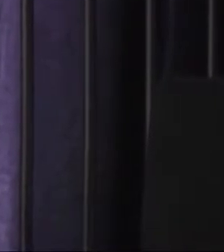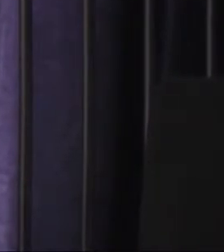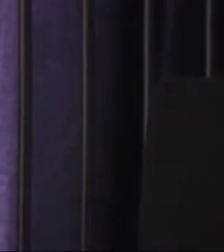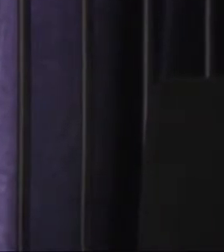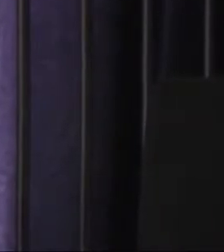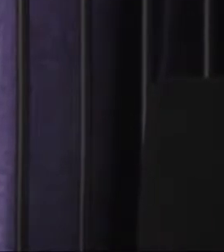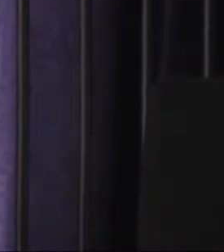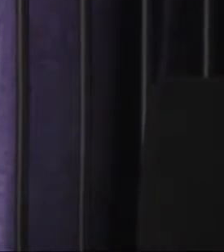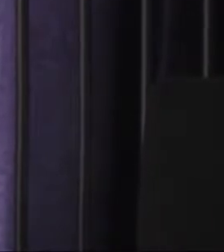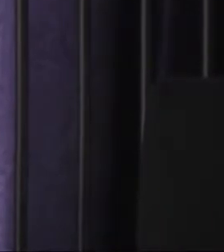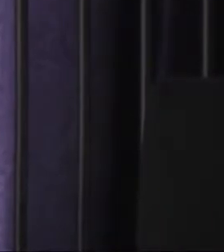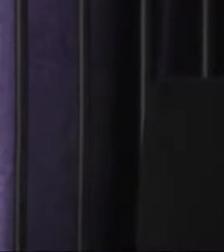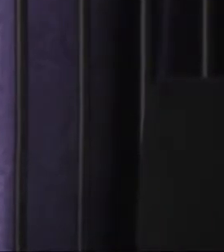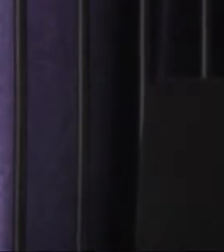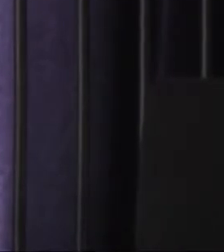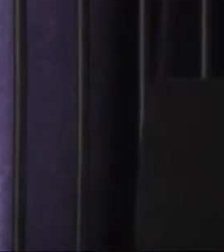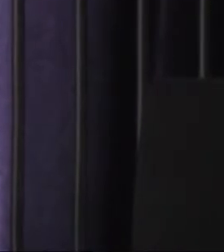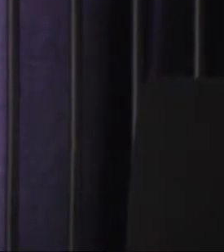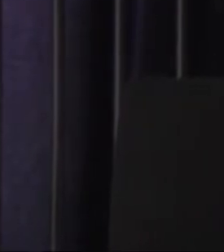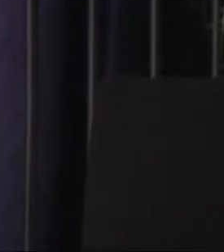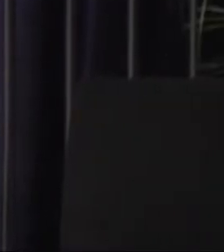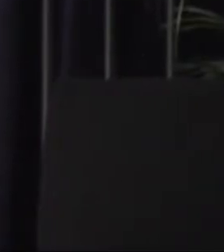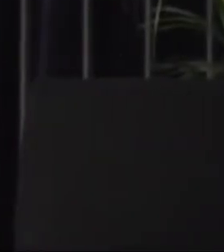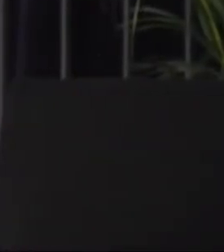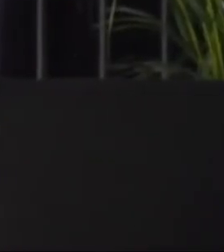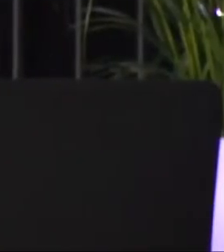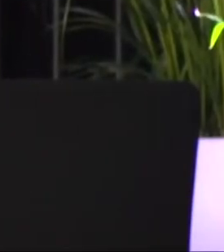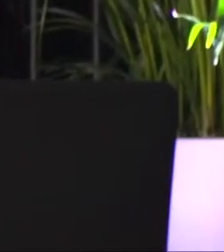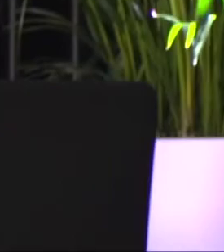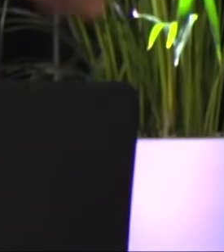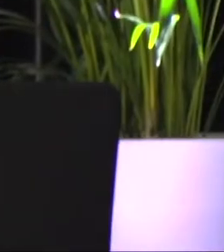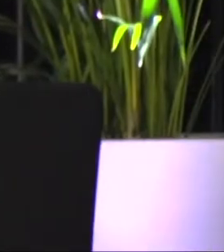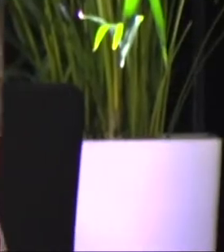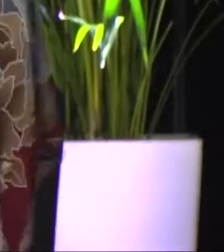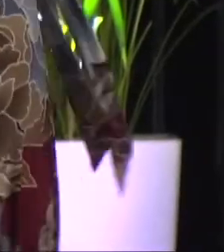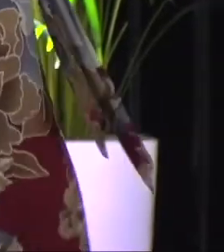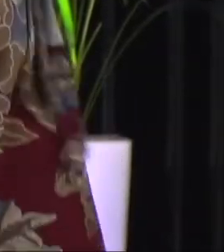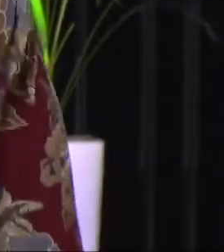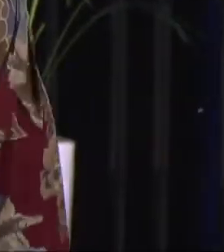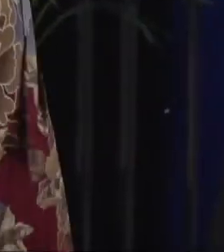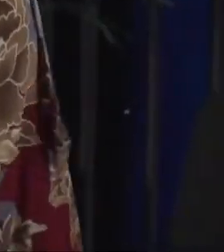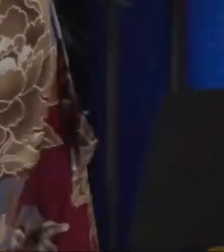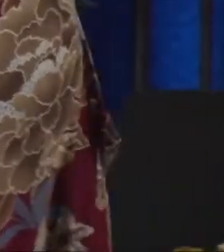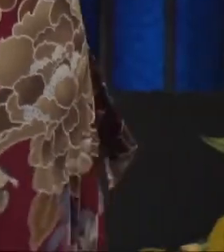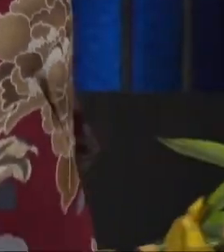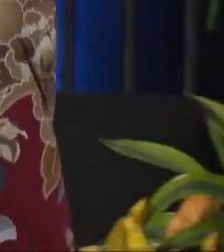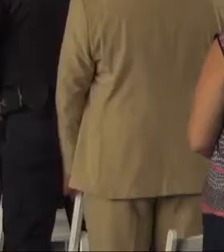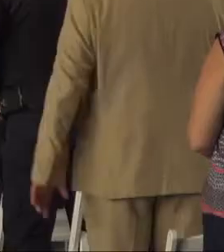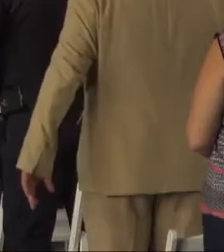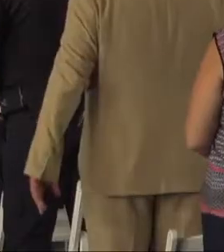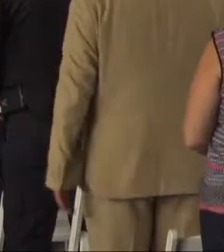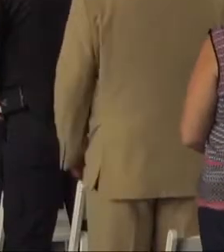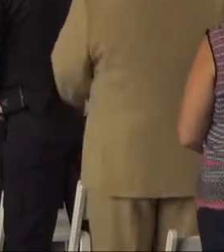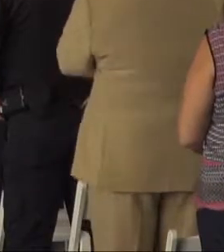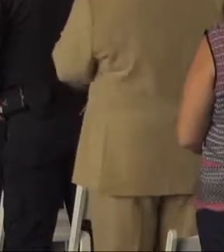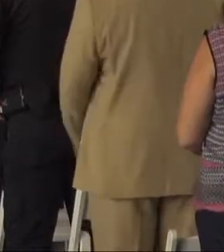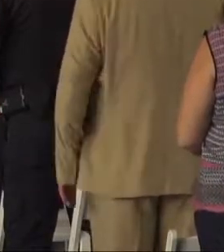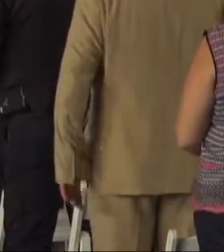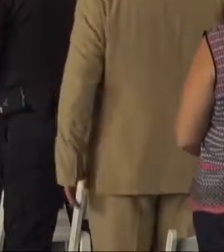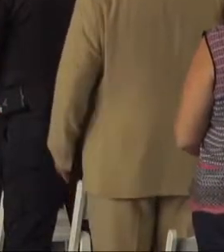coming around. I'll stay up, I'll stay up. I'll stay up, stay